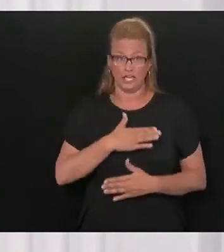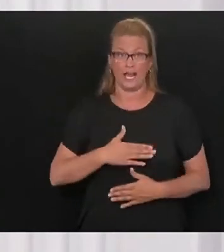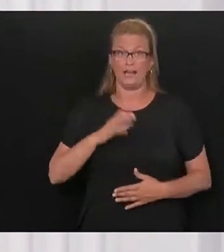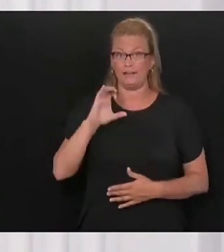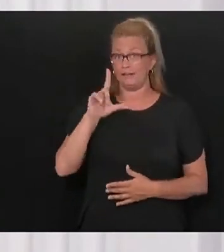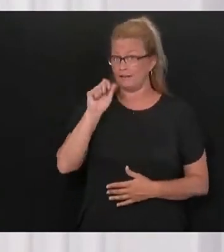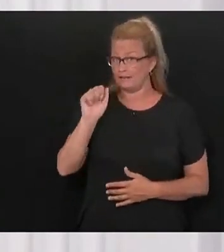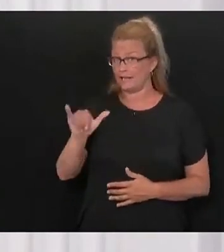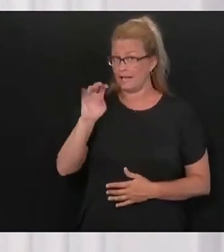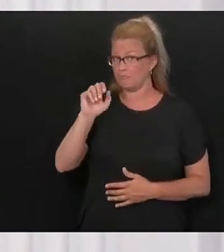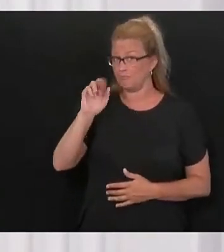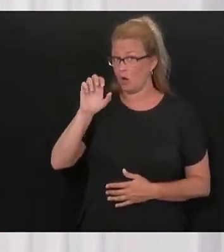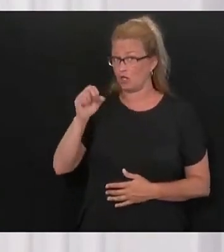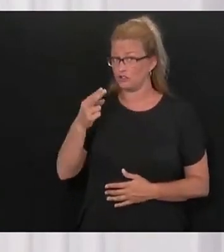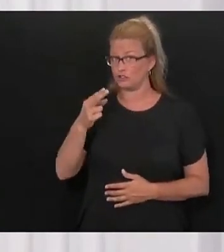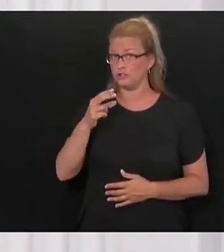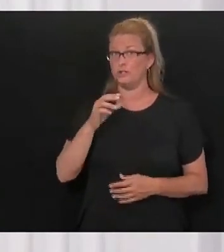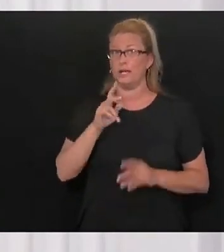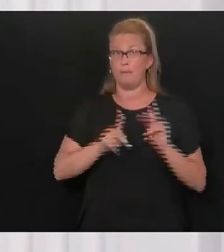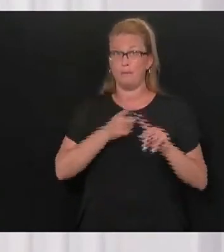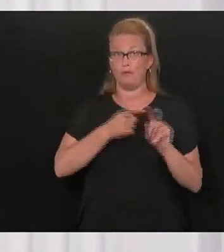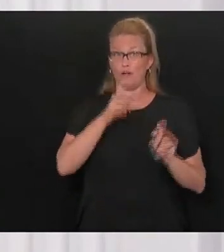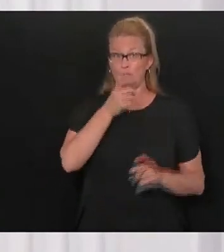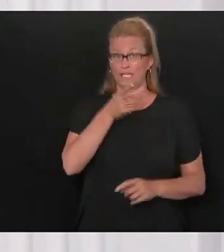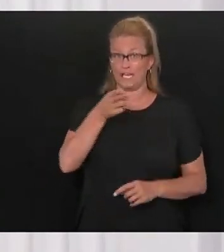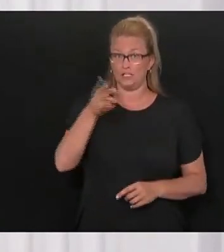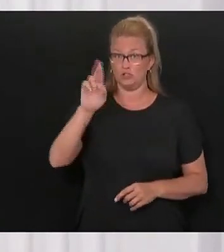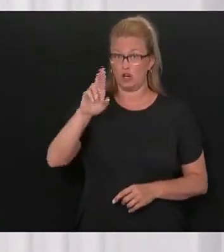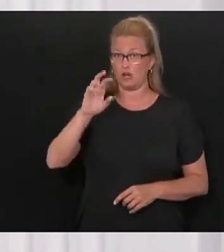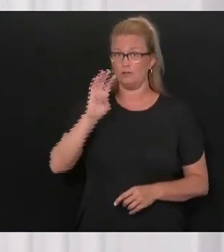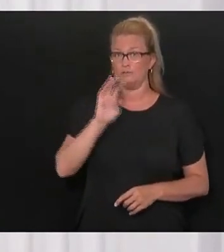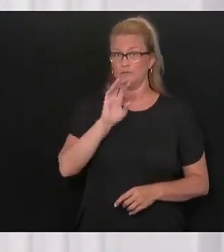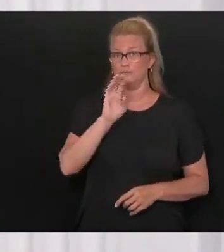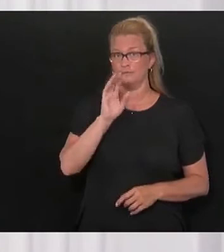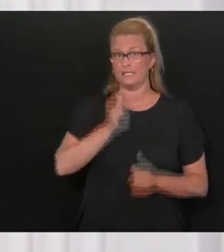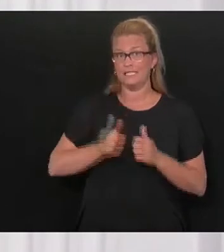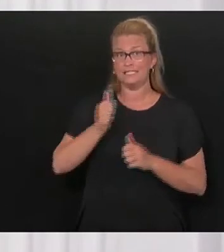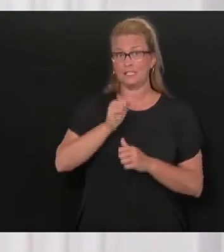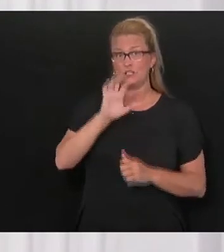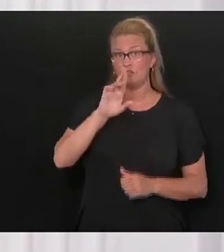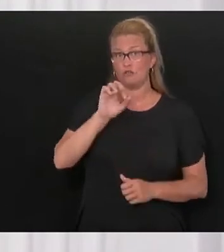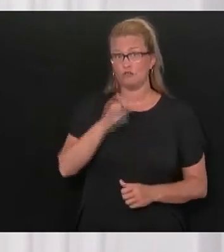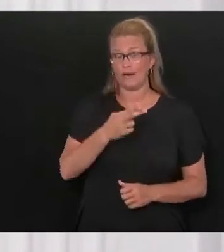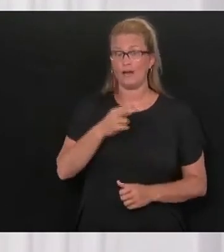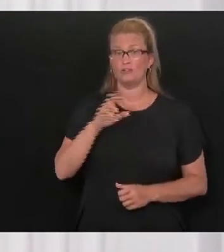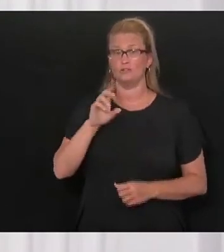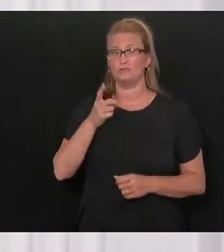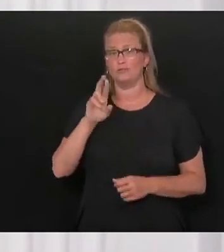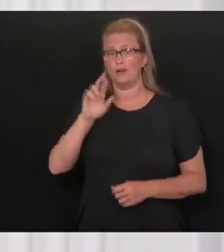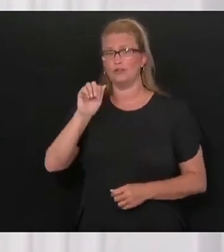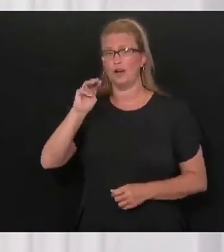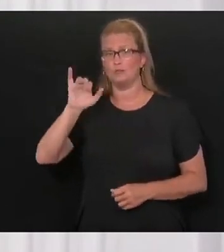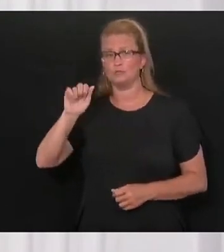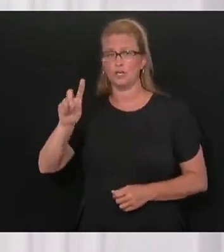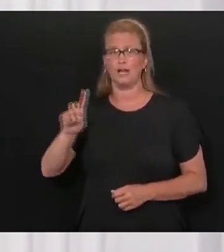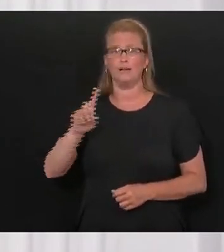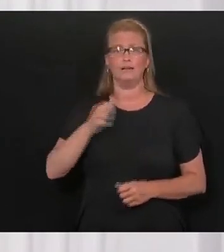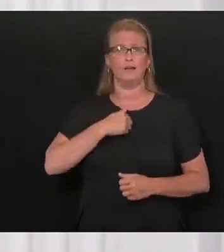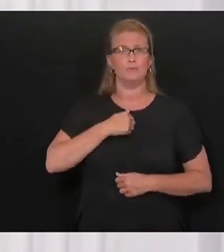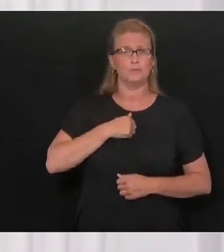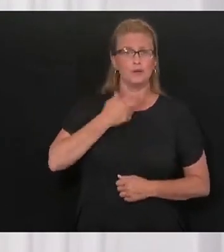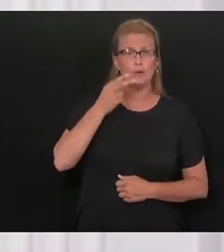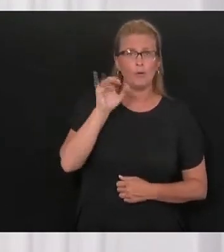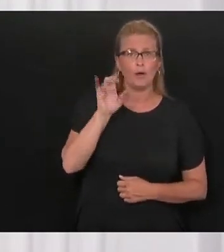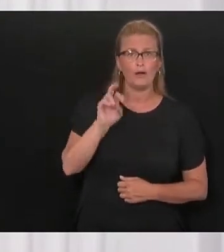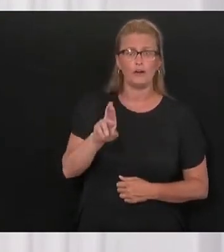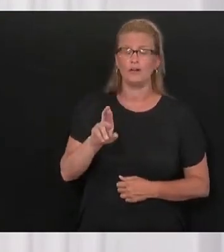and the folks at DHHR, Secretary Crouch, General Hoyer, Dr. Amjad. There's just so many folks working on those metrics to